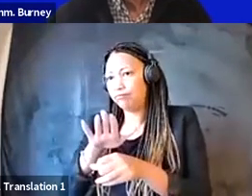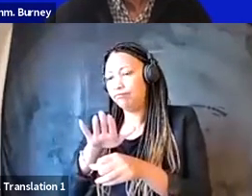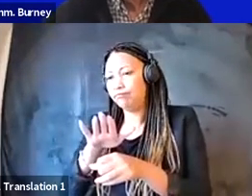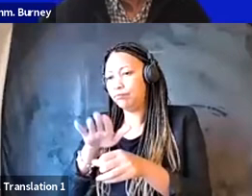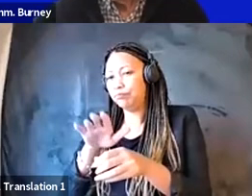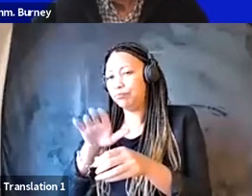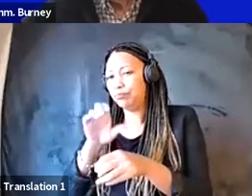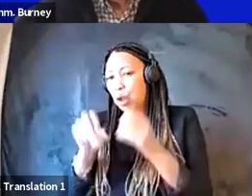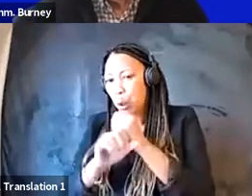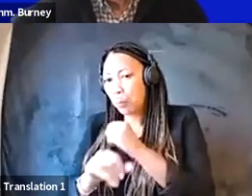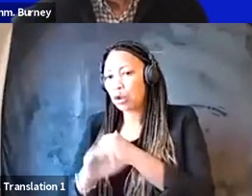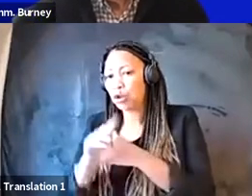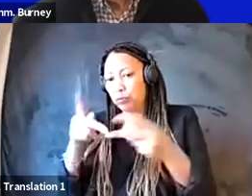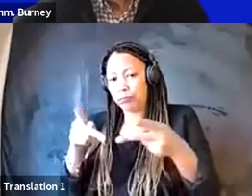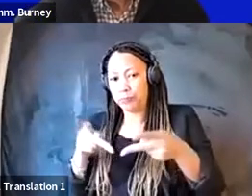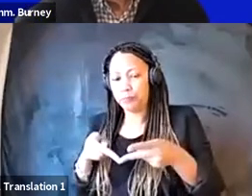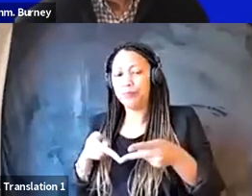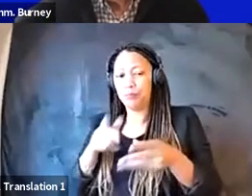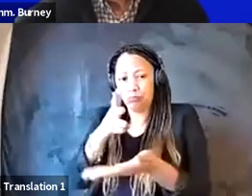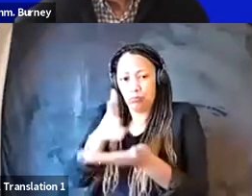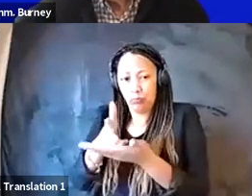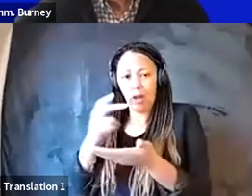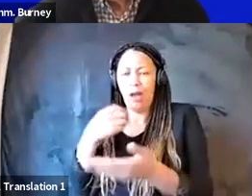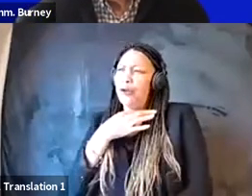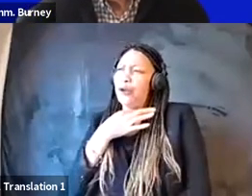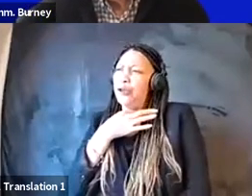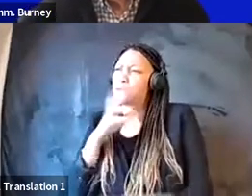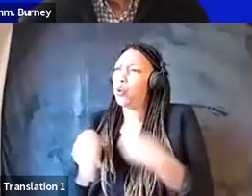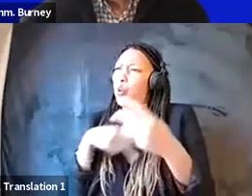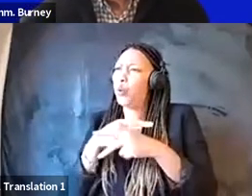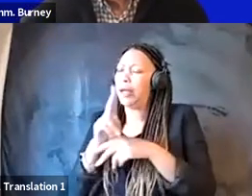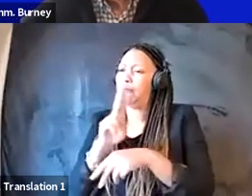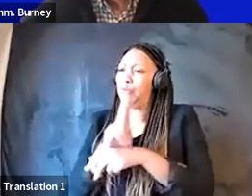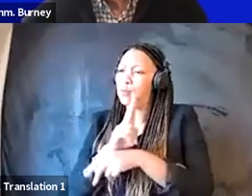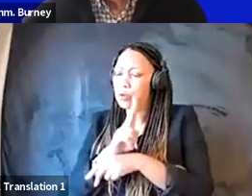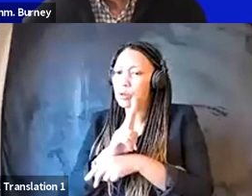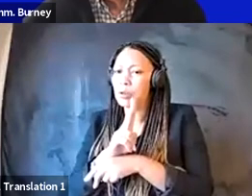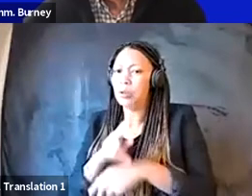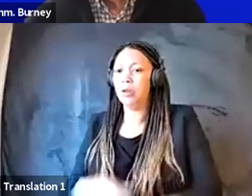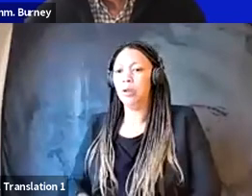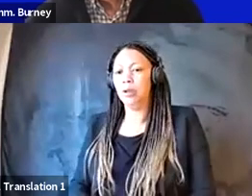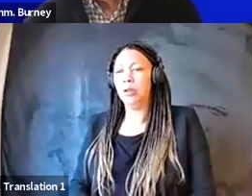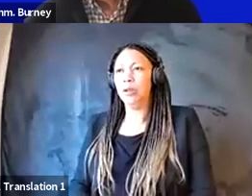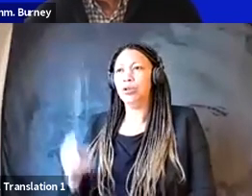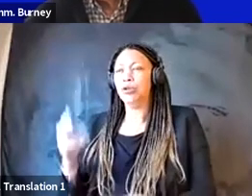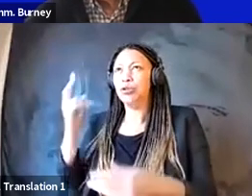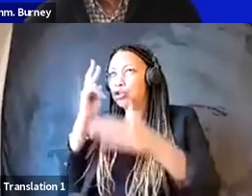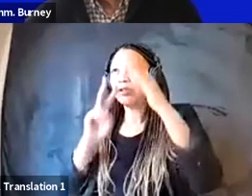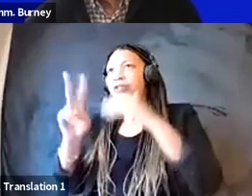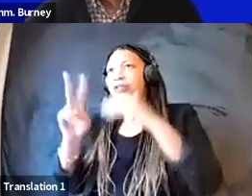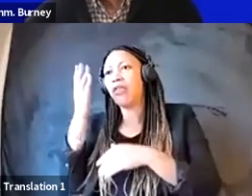Caton. I was curious, you know, what kinds of uses do you envision in that